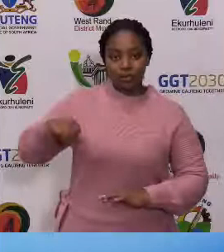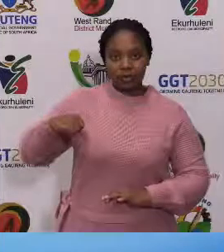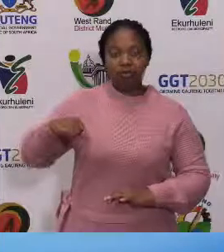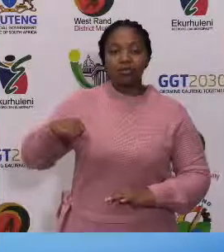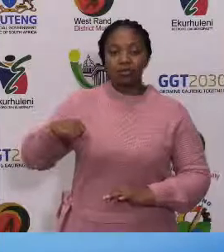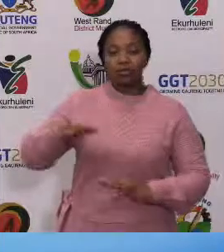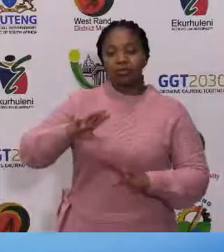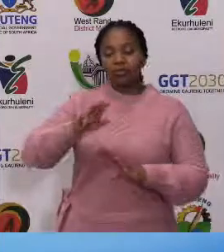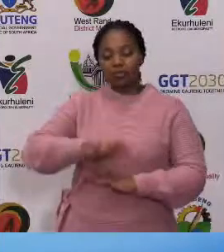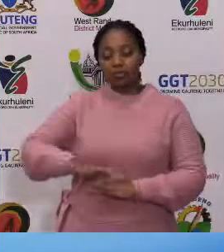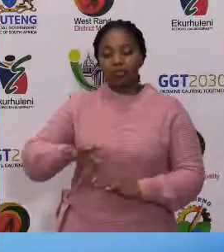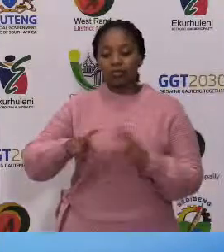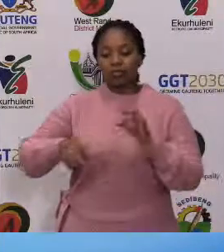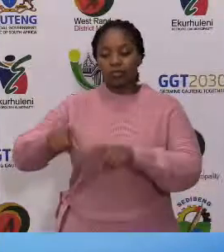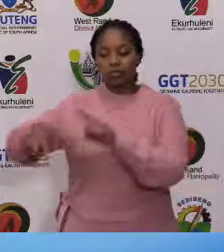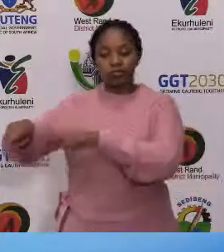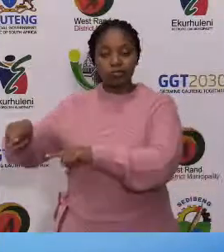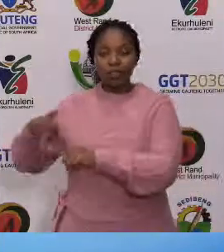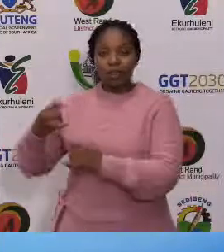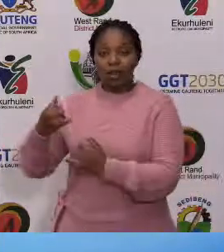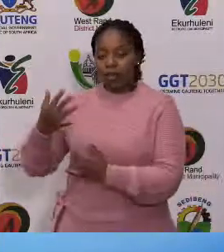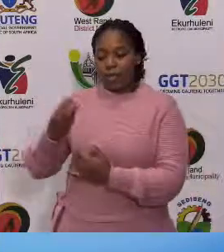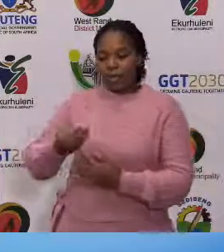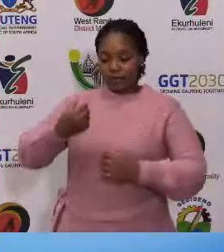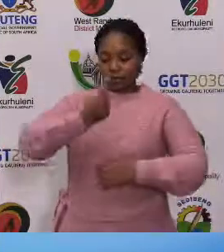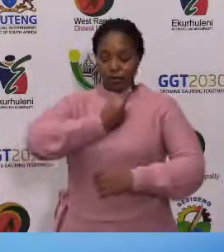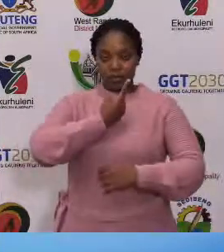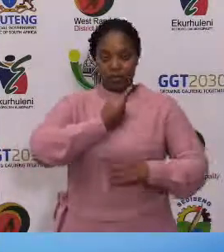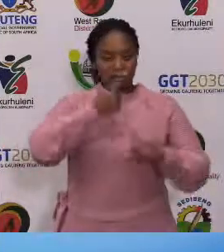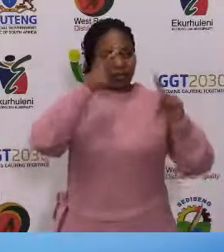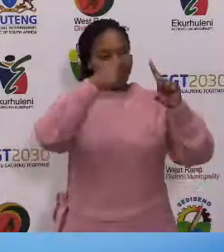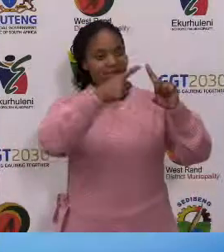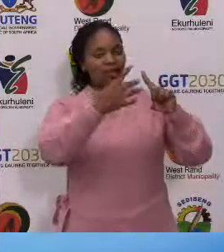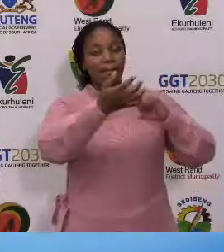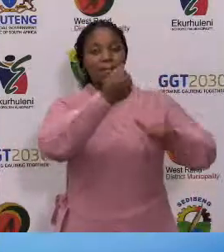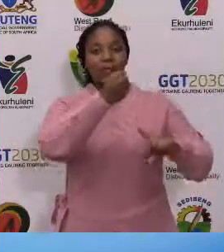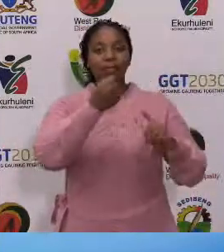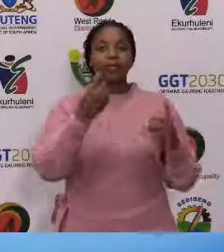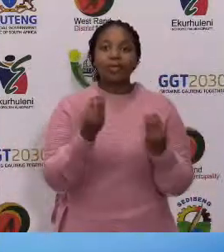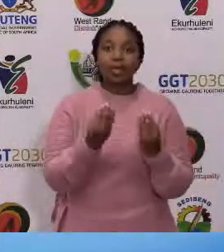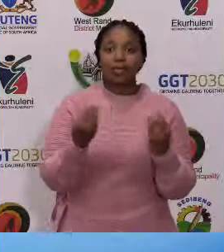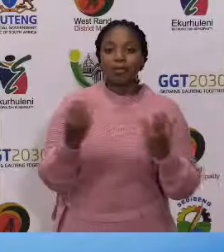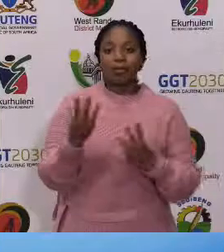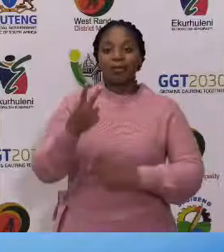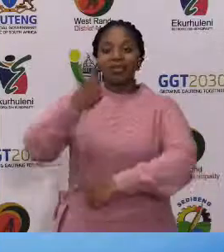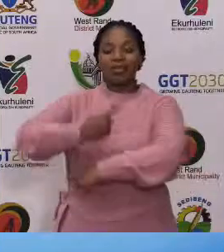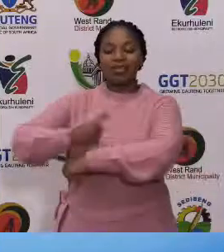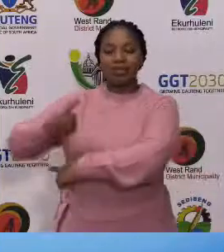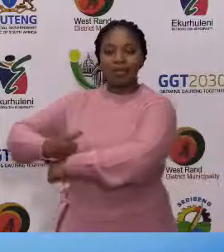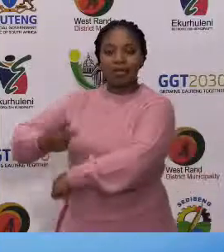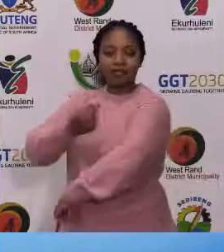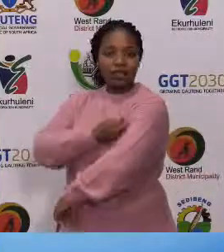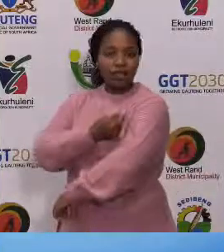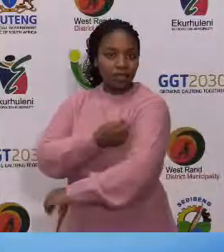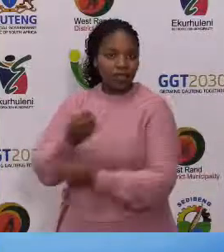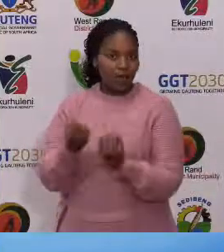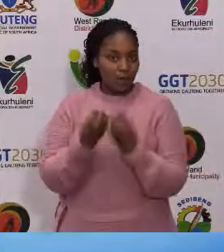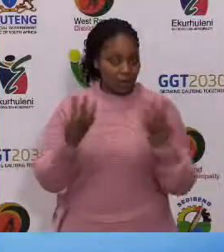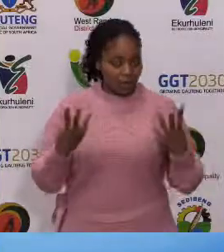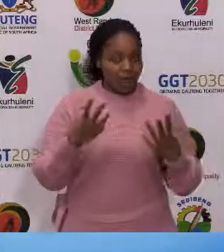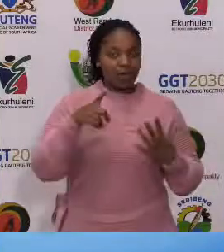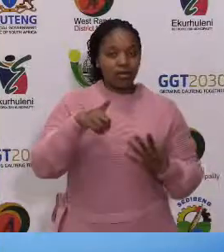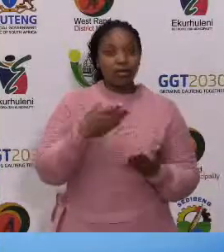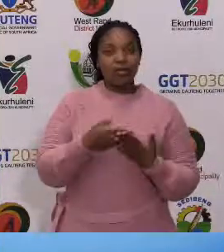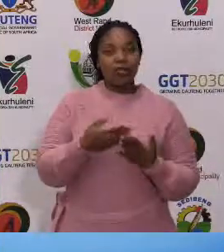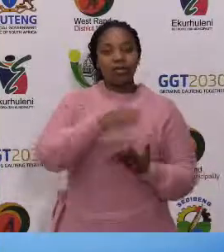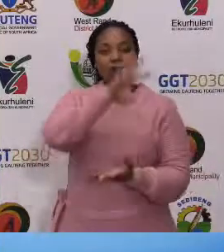So for now, we have sort of set ourselves some targets of the number of people we'll vaccinate per day and how many they will translate into